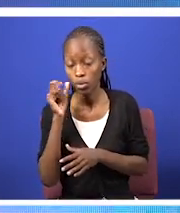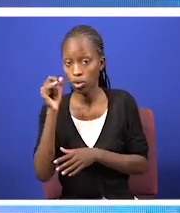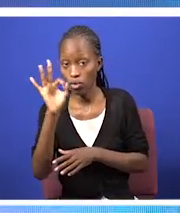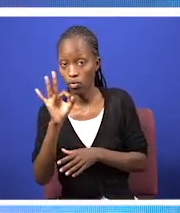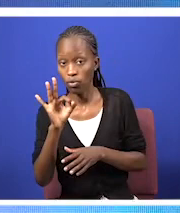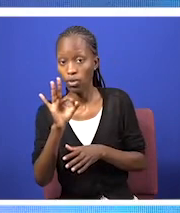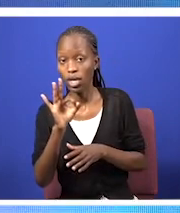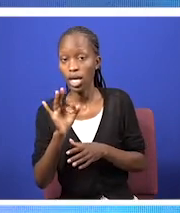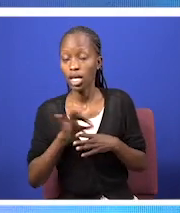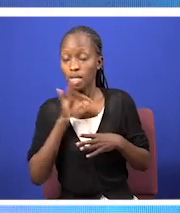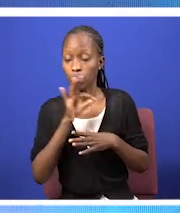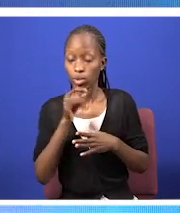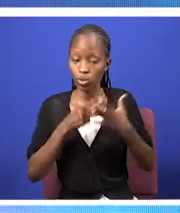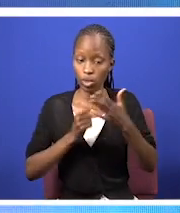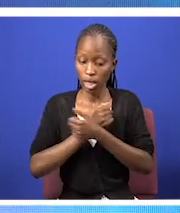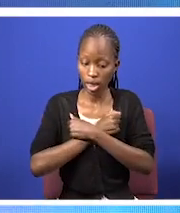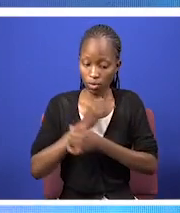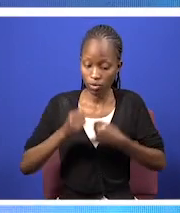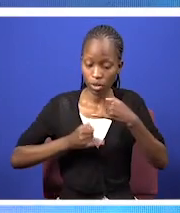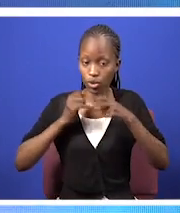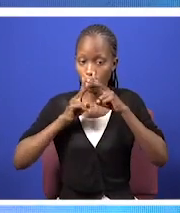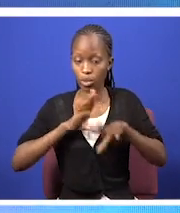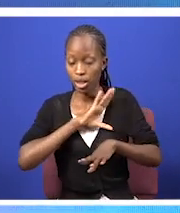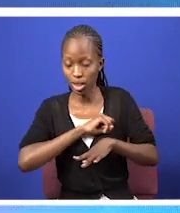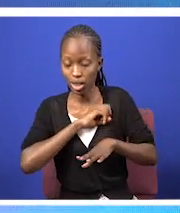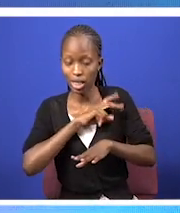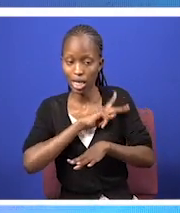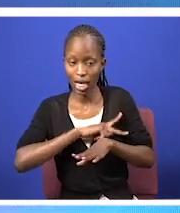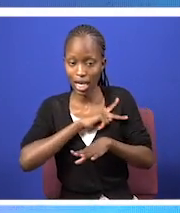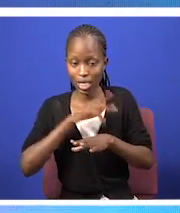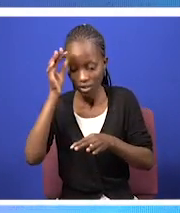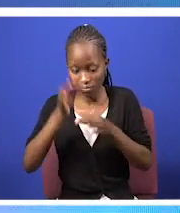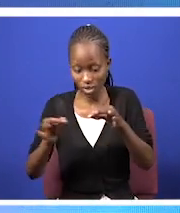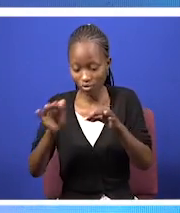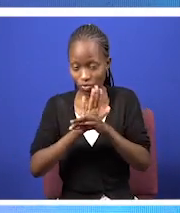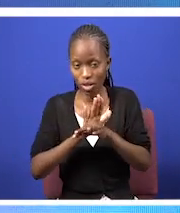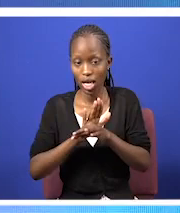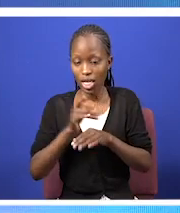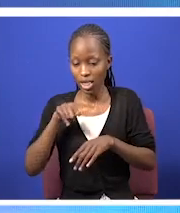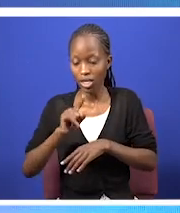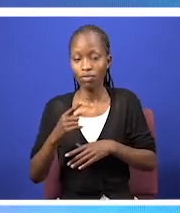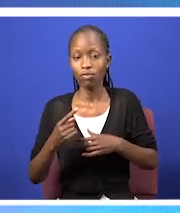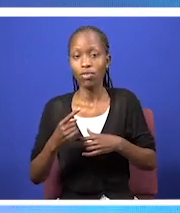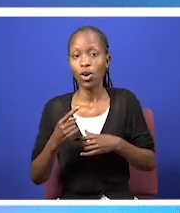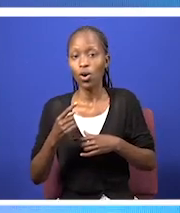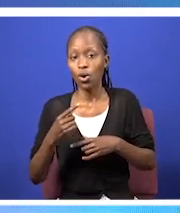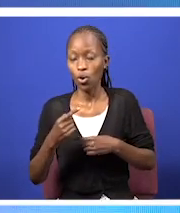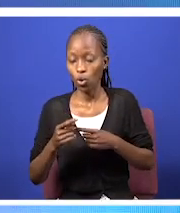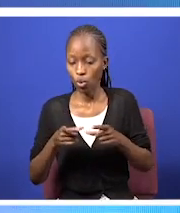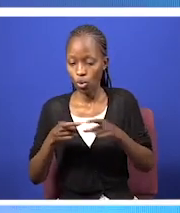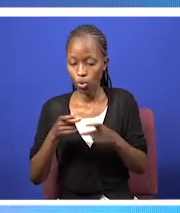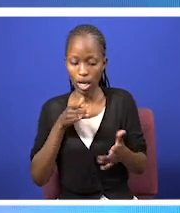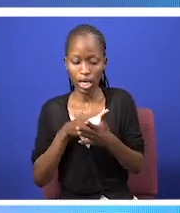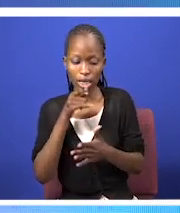fruit of the Spirit is love, joy, peace, forbearance, kindness, goodness, faithfulness, gentleness, and self-control. Against